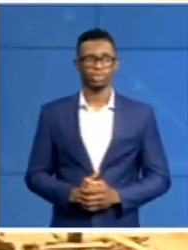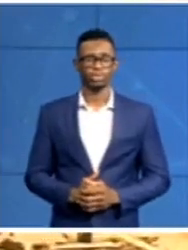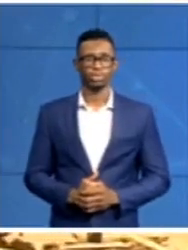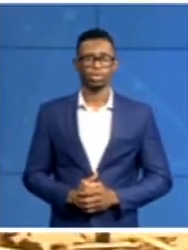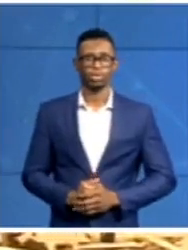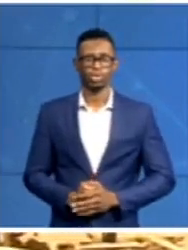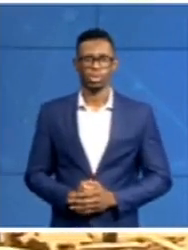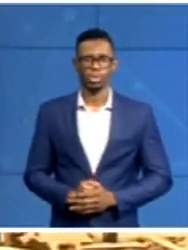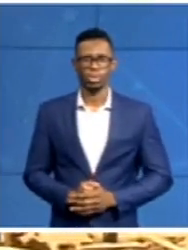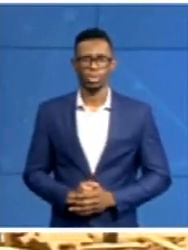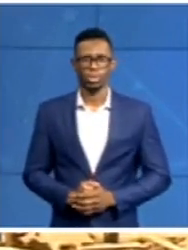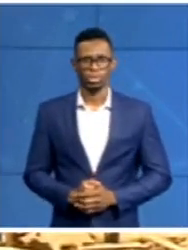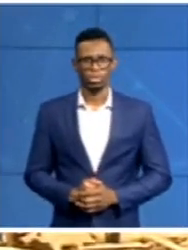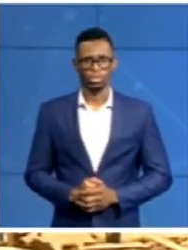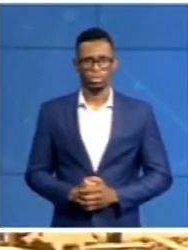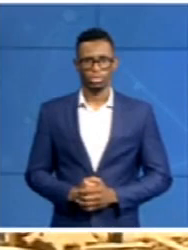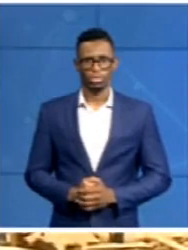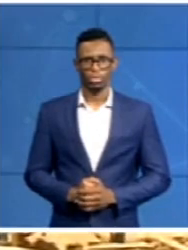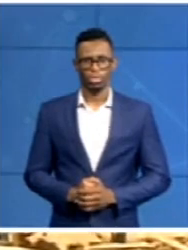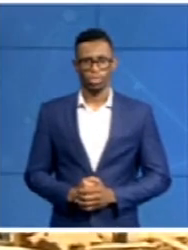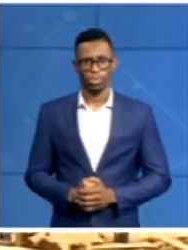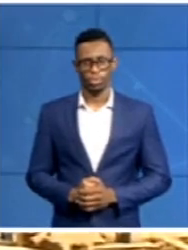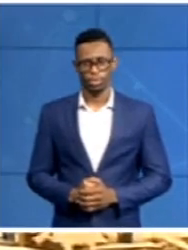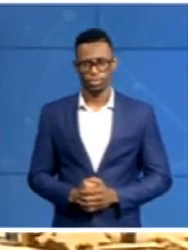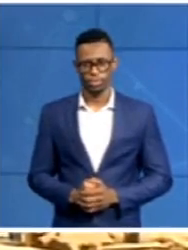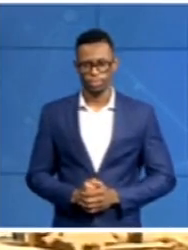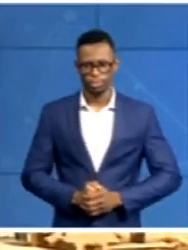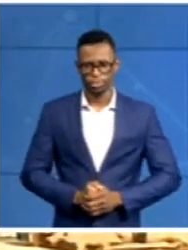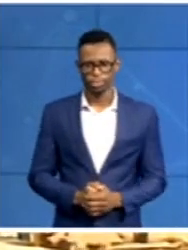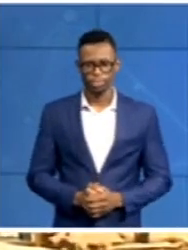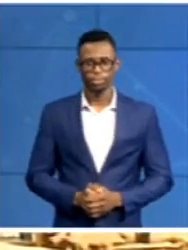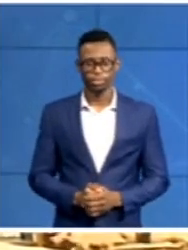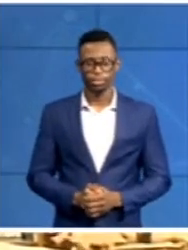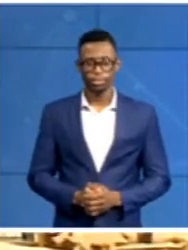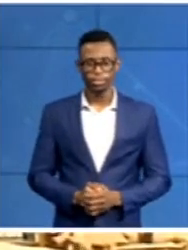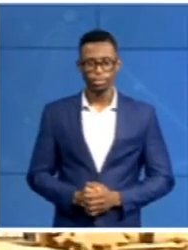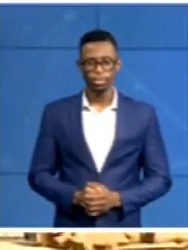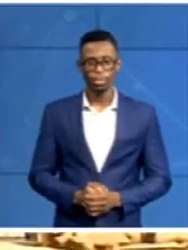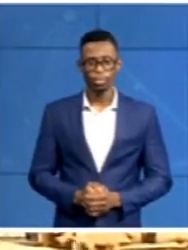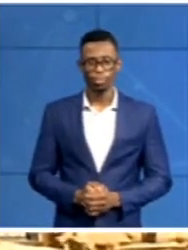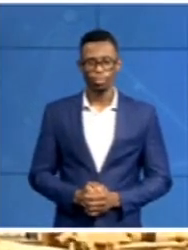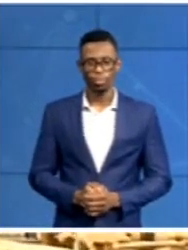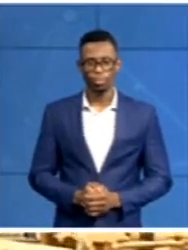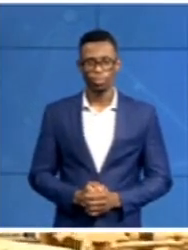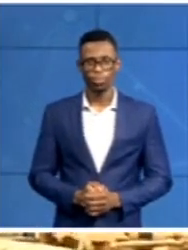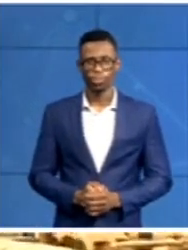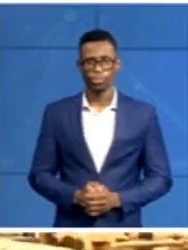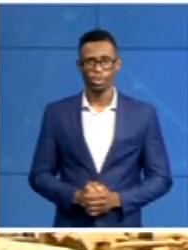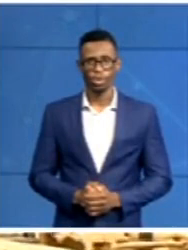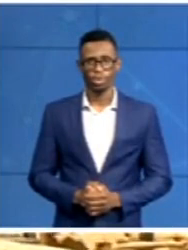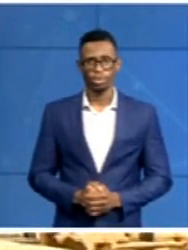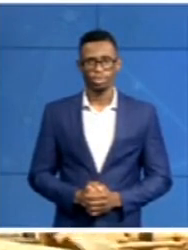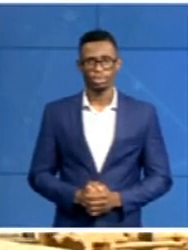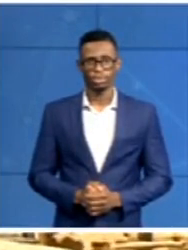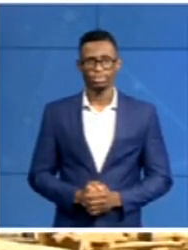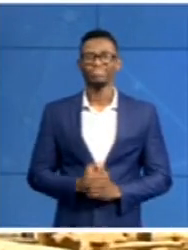ndiri ndachimutori ndachijena kadzi neighbors ndichomira toilet kadzi neighbors mara bodi limwe dova vachikopera pamanguvona ndiko ane washini ndiri